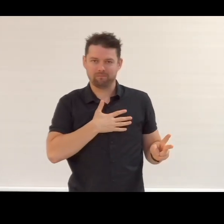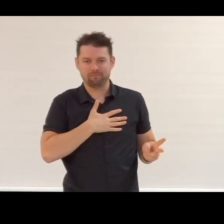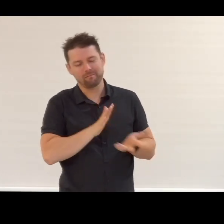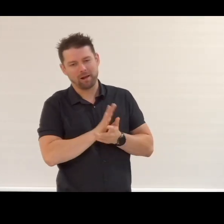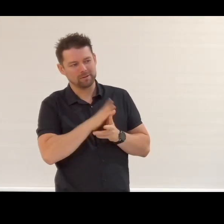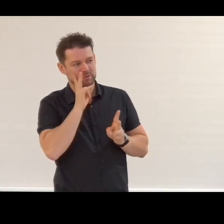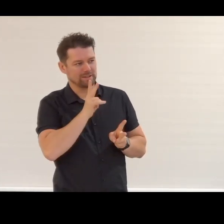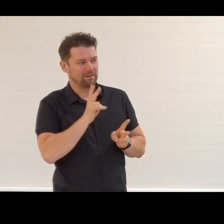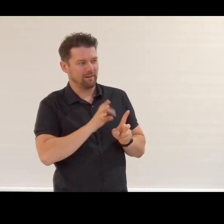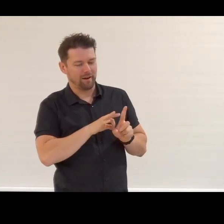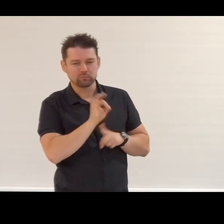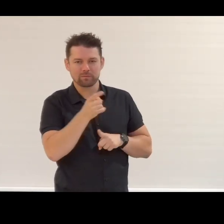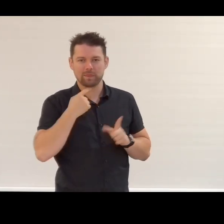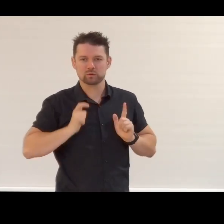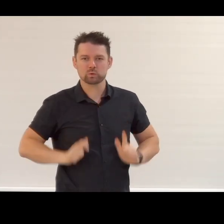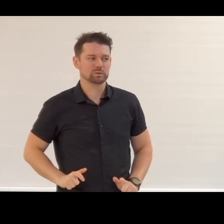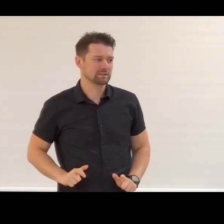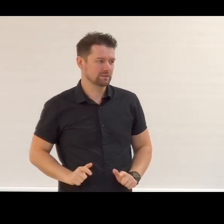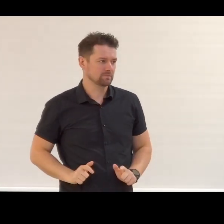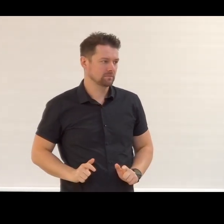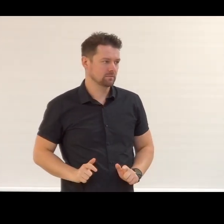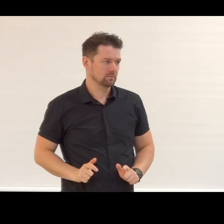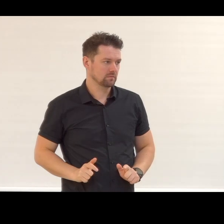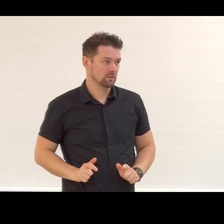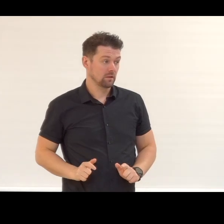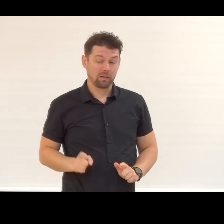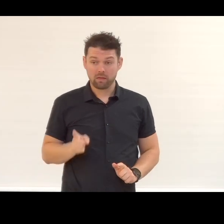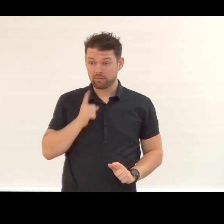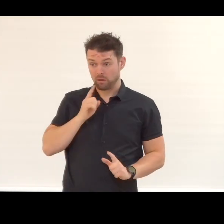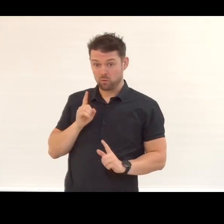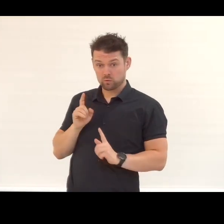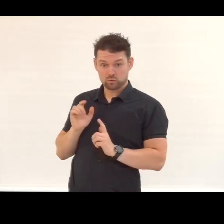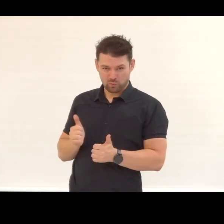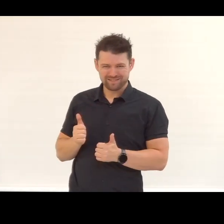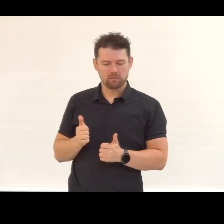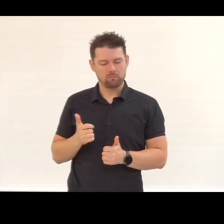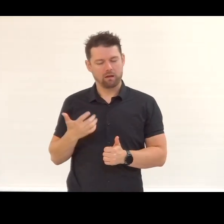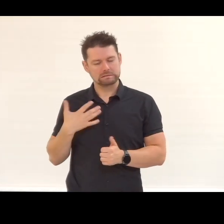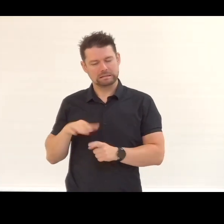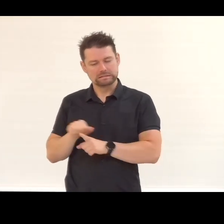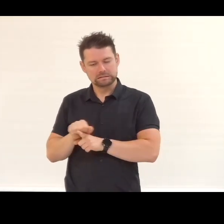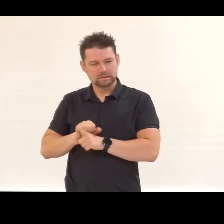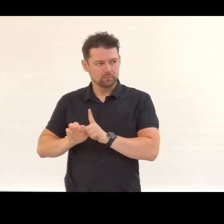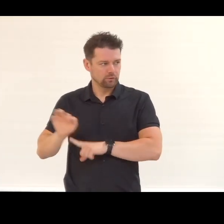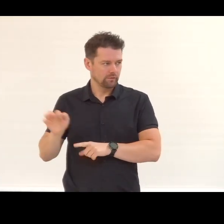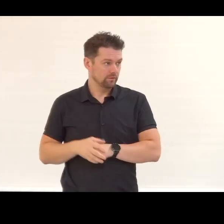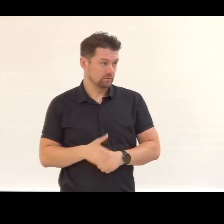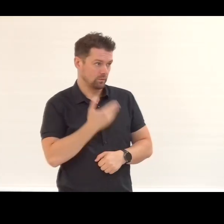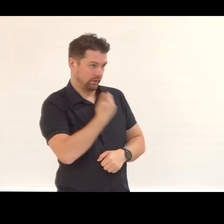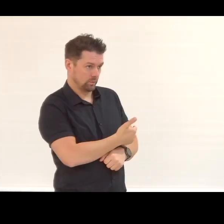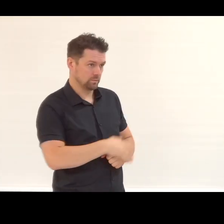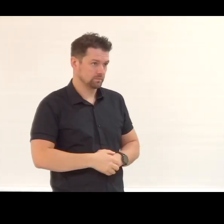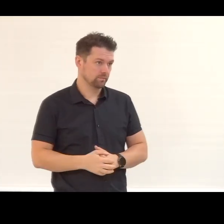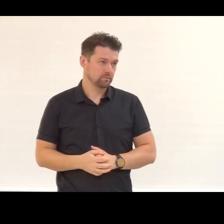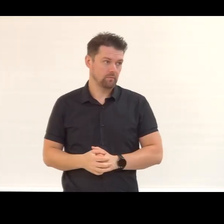the suits. They were very good, but there's always room for improvement. So that's great. Thank you.